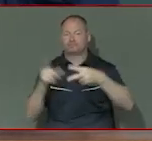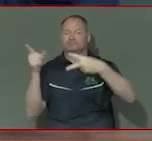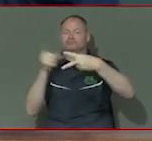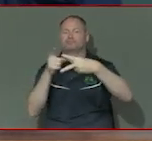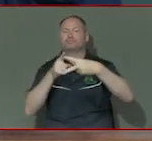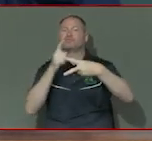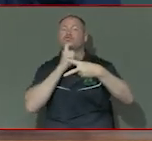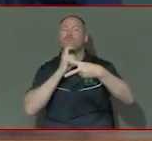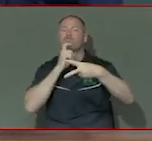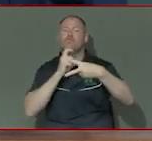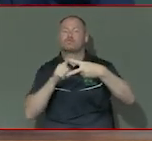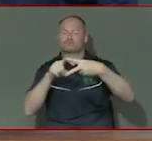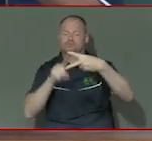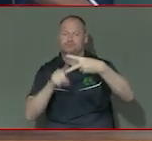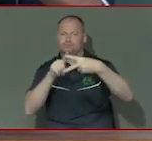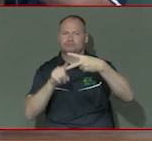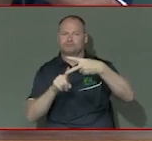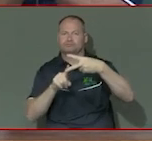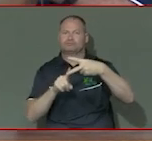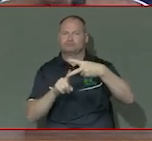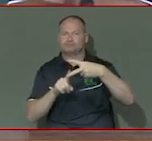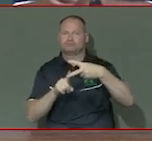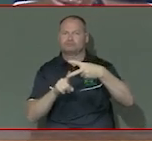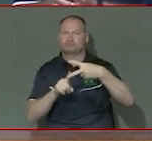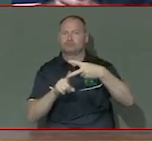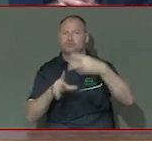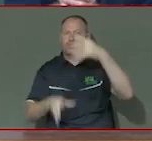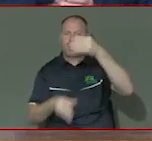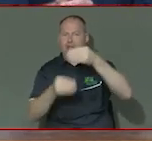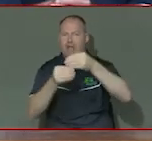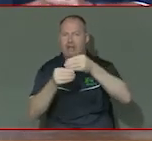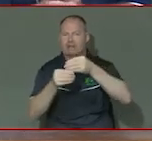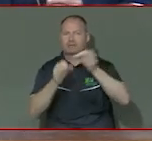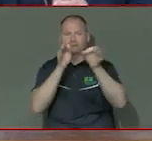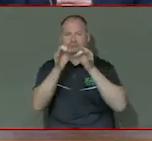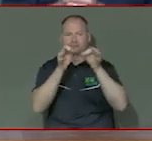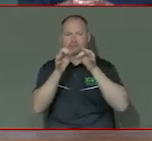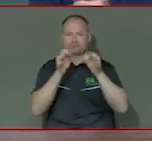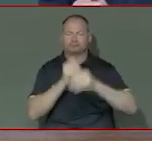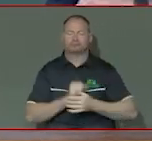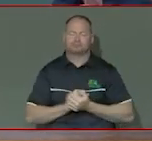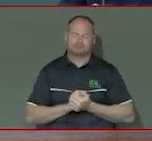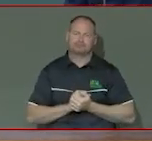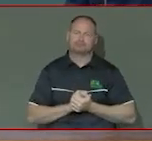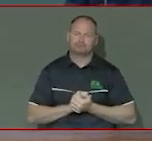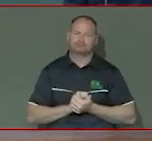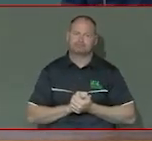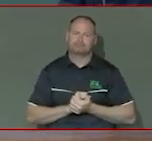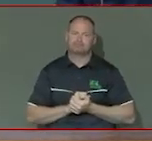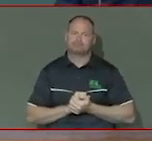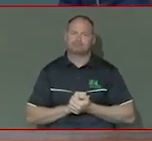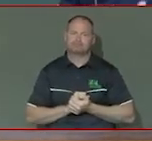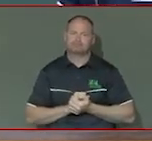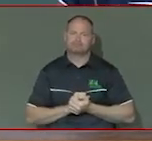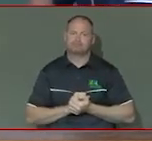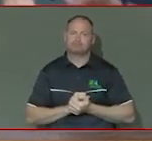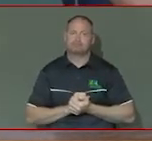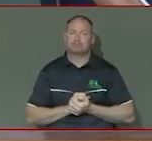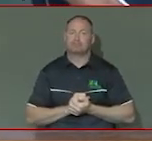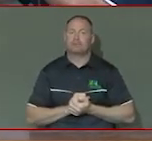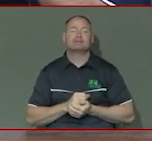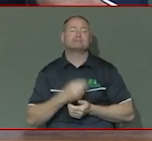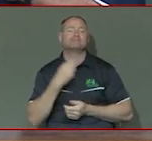always know those two will be in that question. All right. Sometimes I say, except for